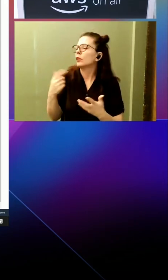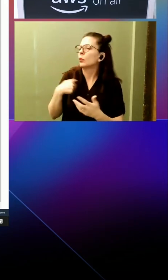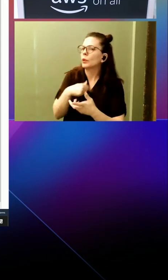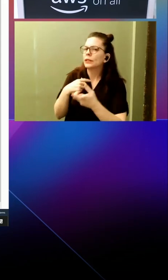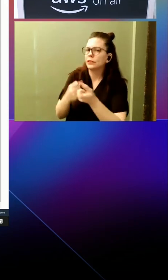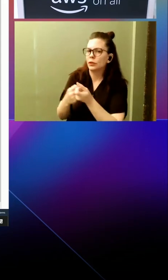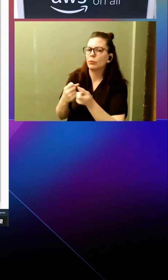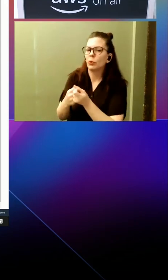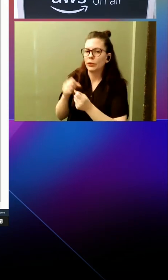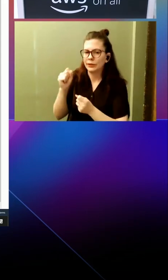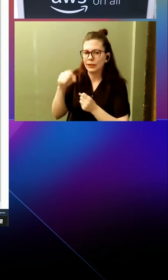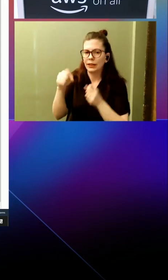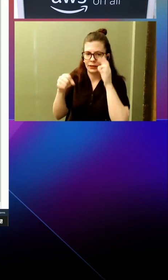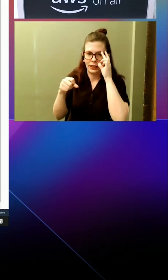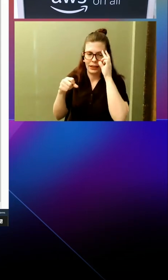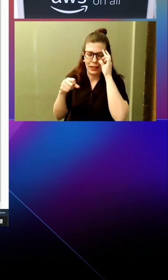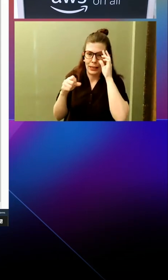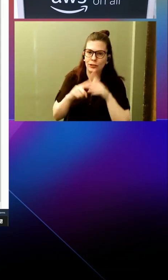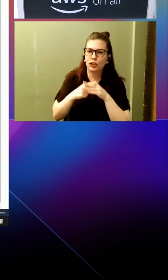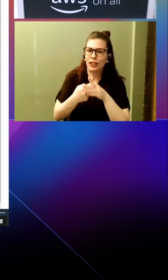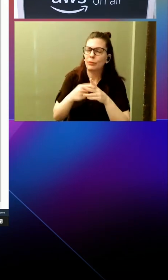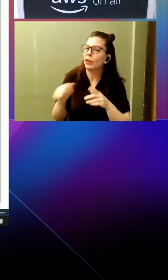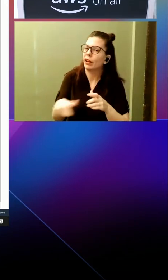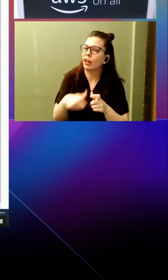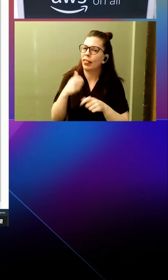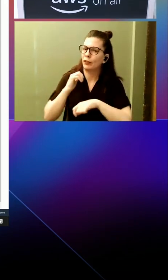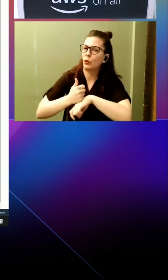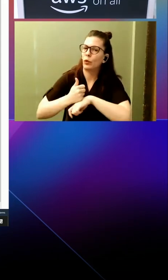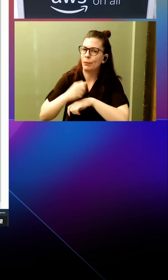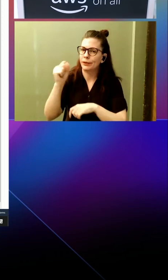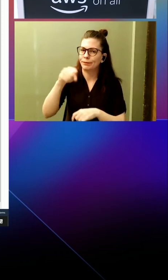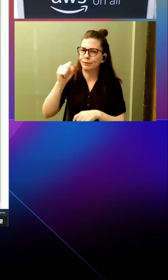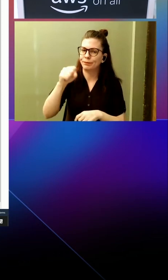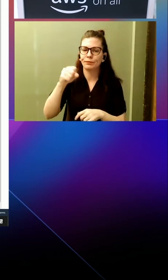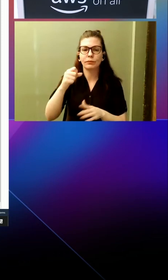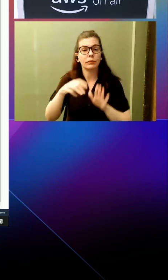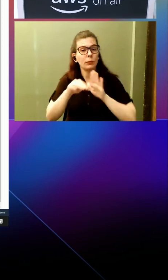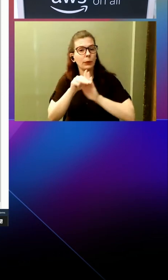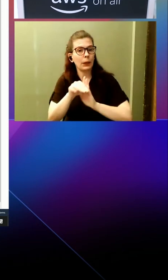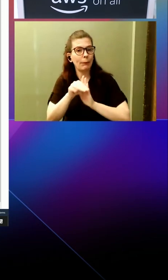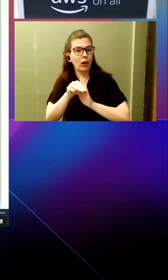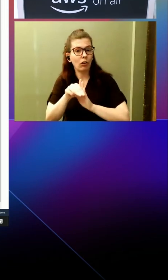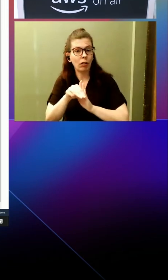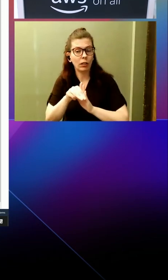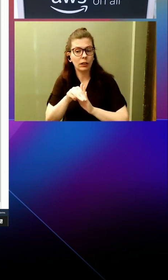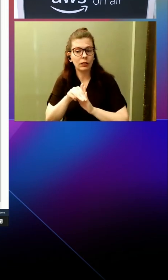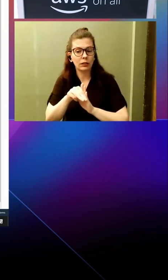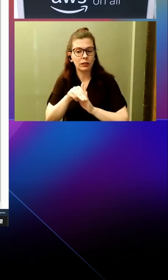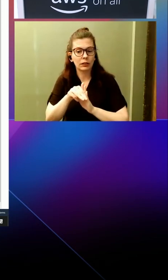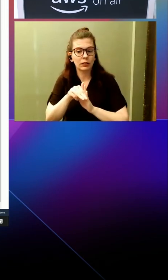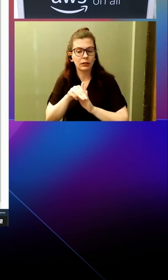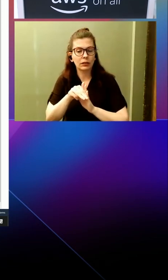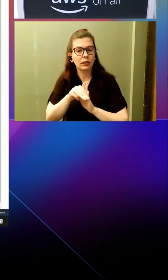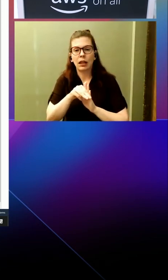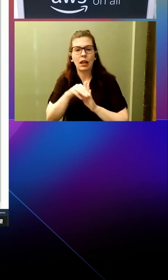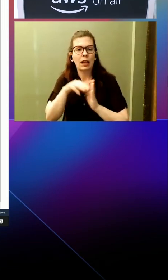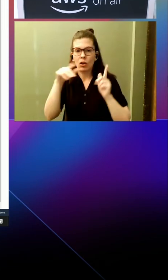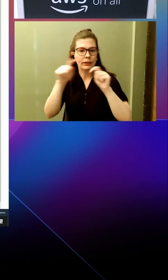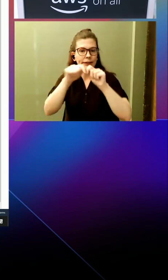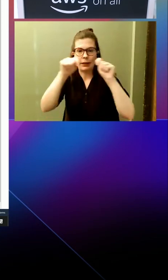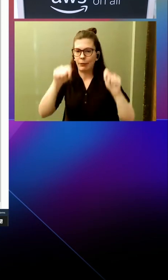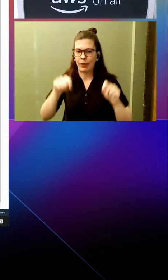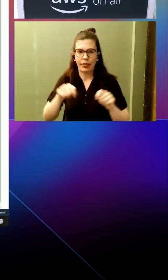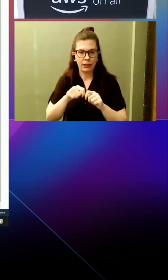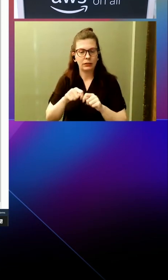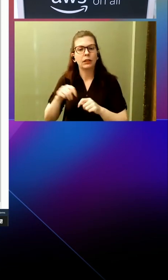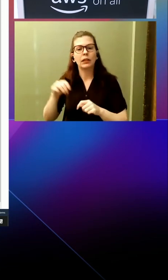officially, but there are other formats. The model is is not template based. It's a machine learning, it's a deep